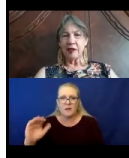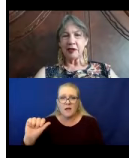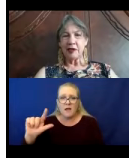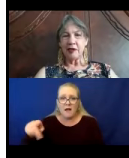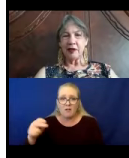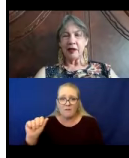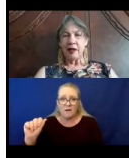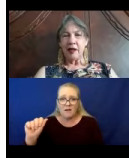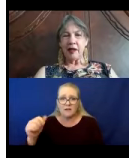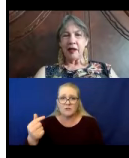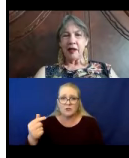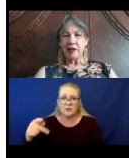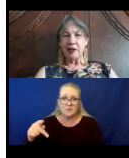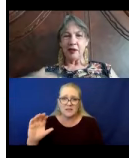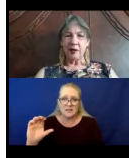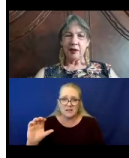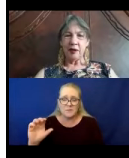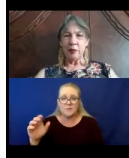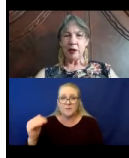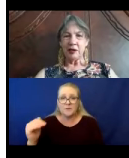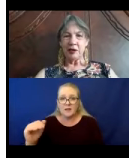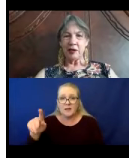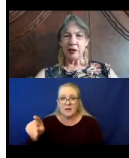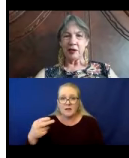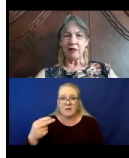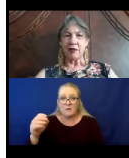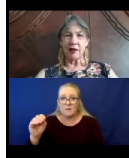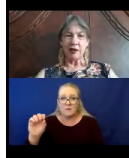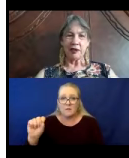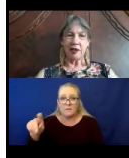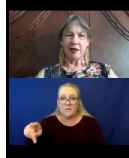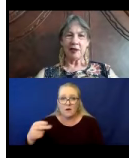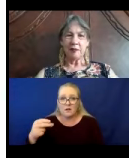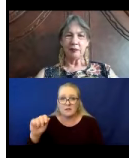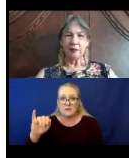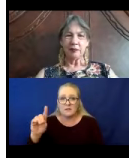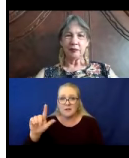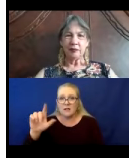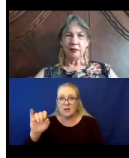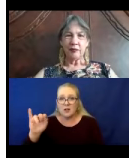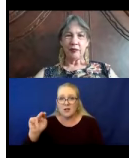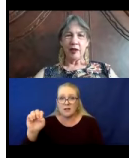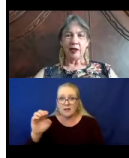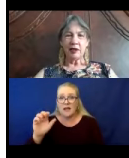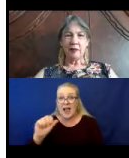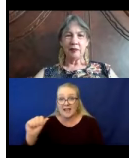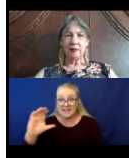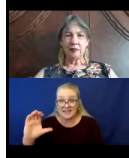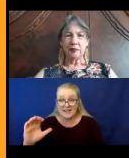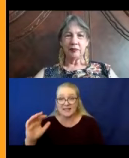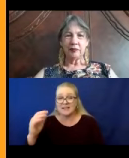or lysine, AAC, huperazine, saffron, and sage. Next